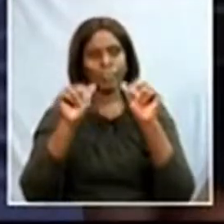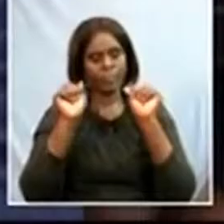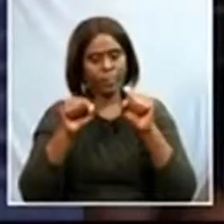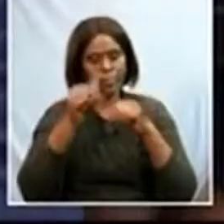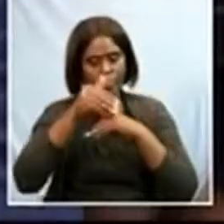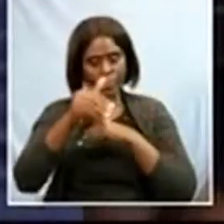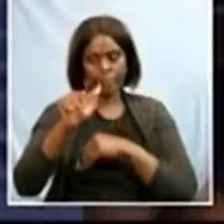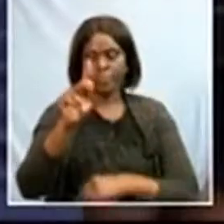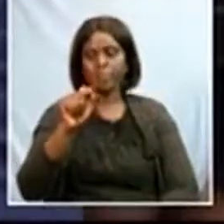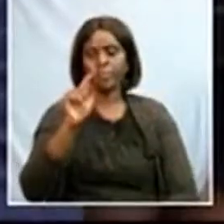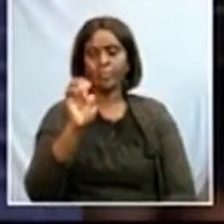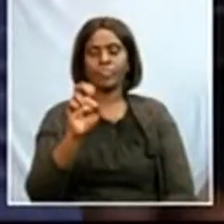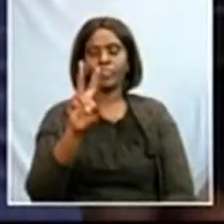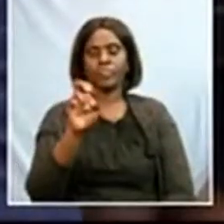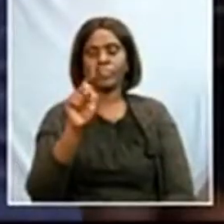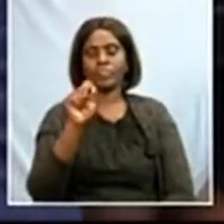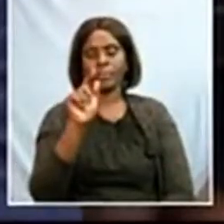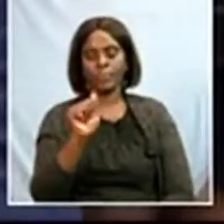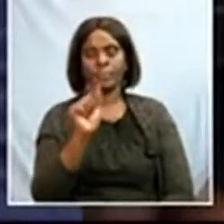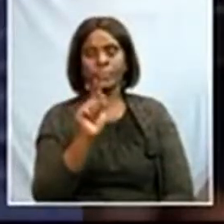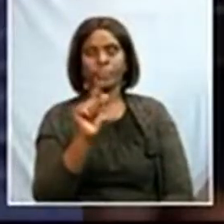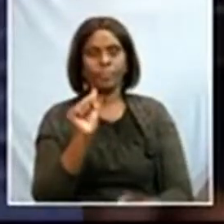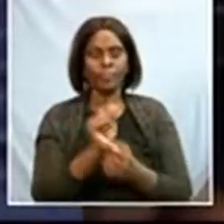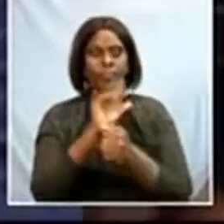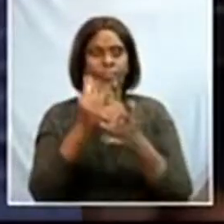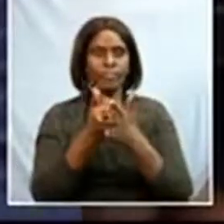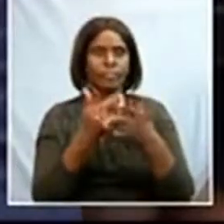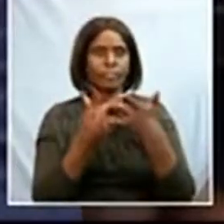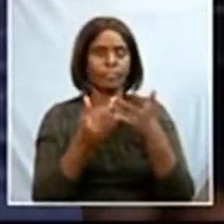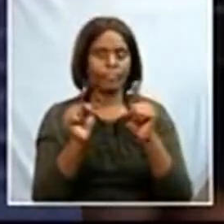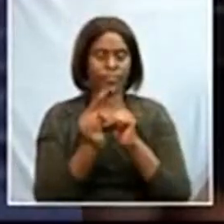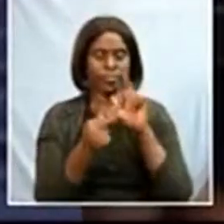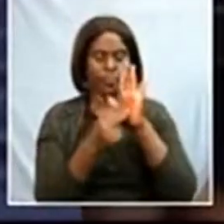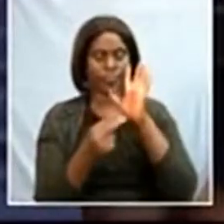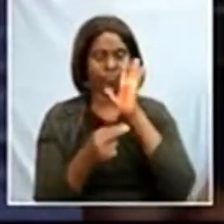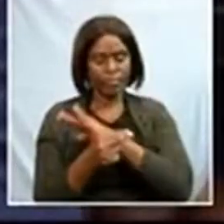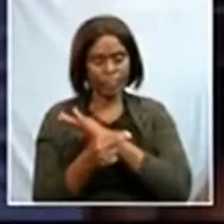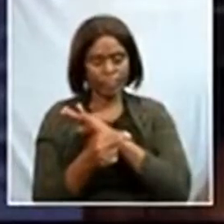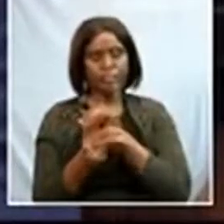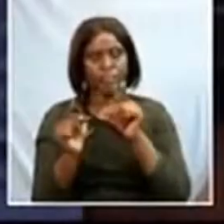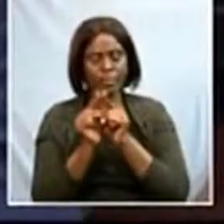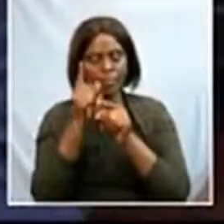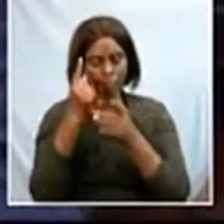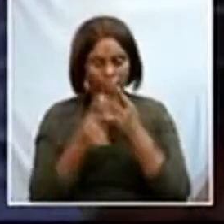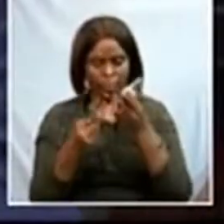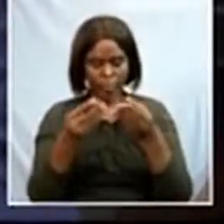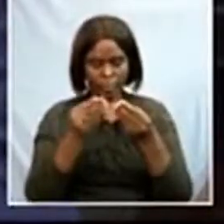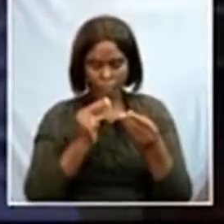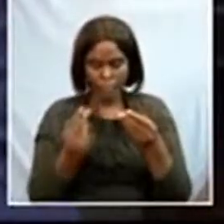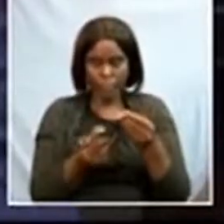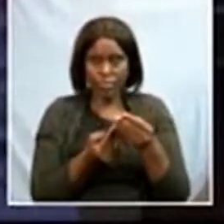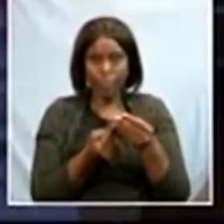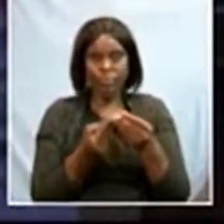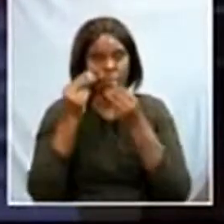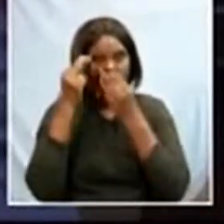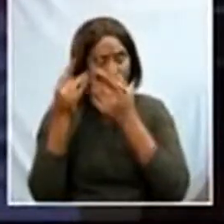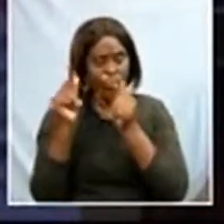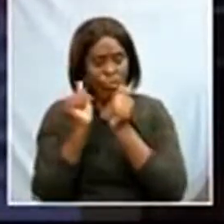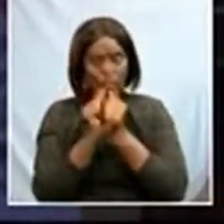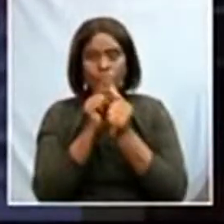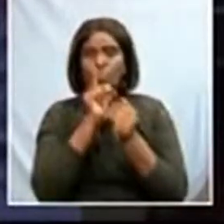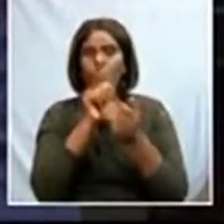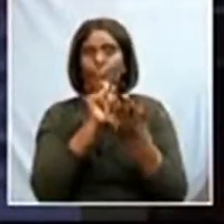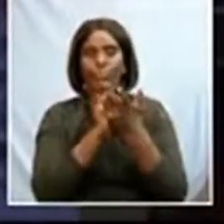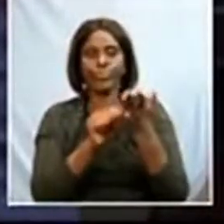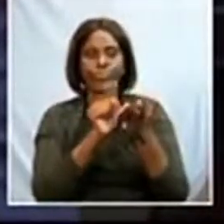by Teveta, and all that documentation was availed, and that's what gave us the hope and confidence that